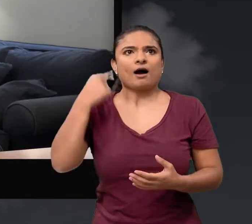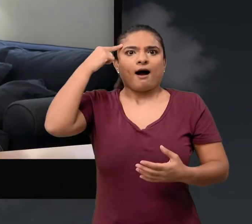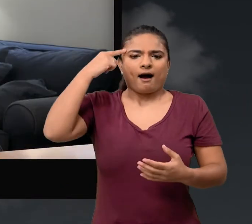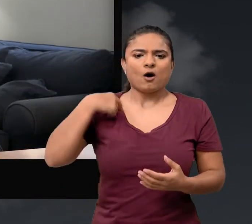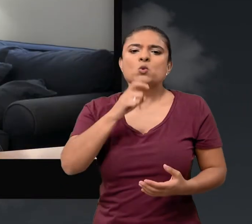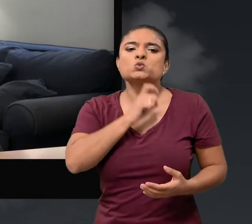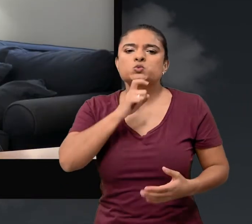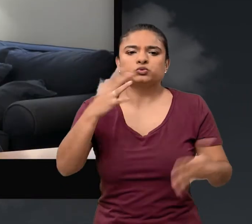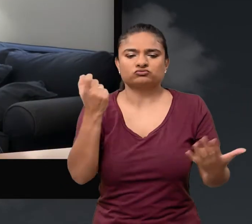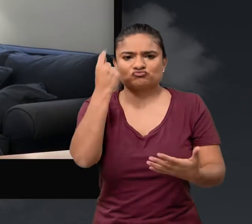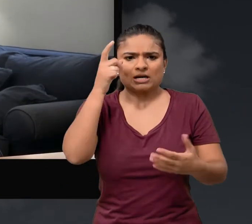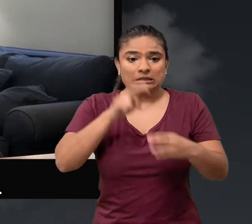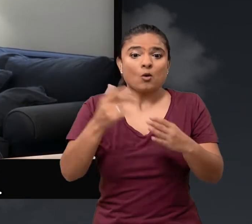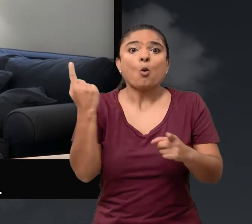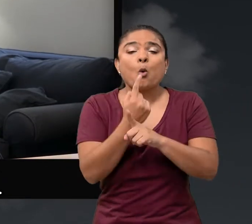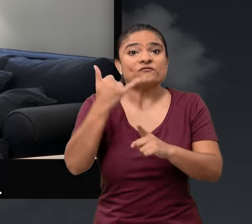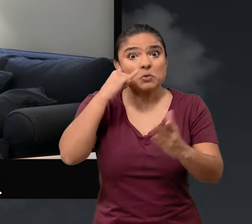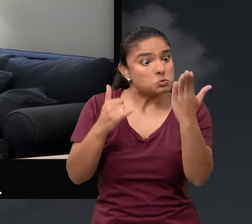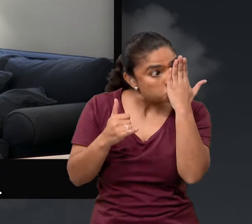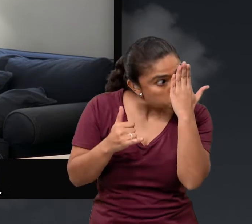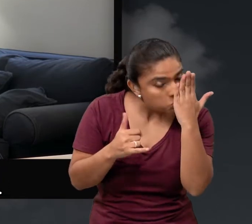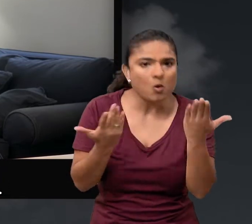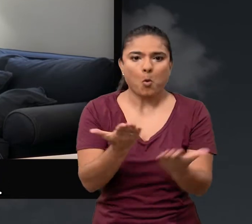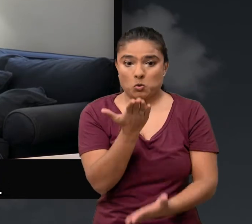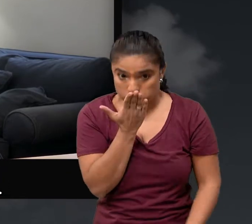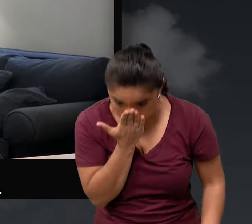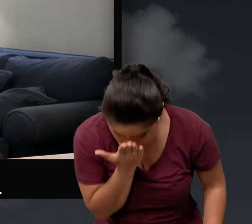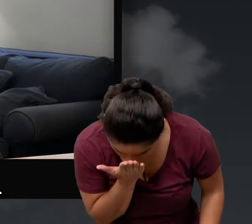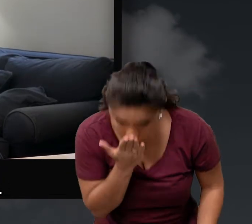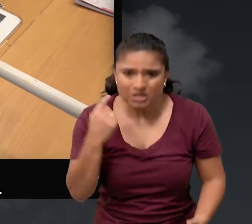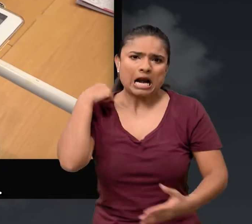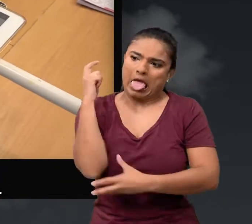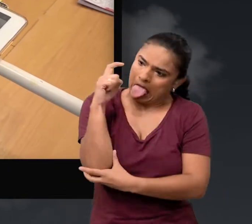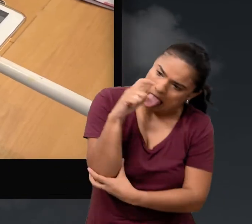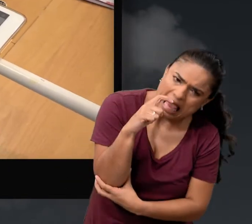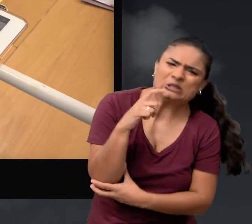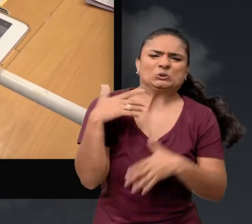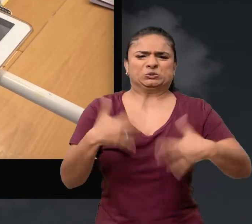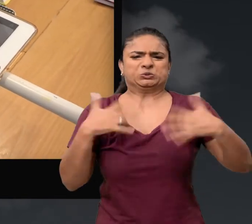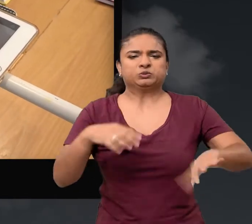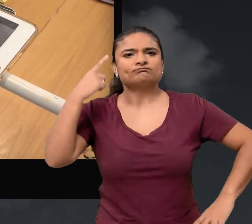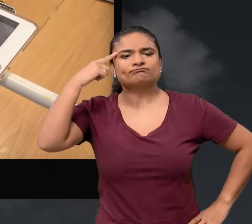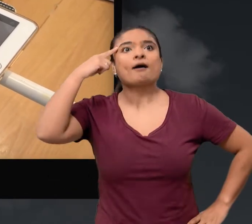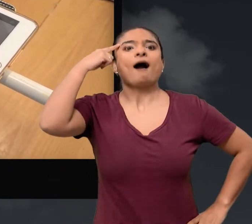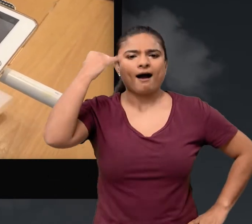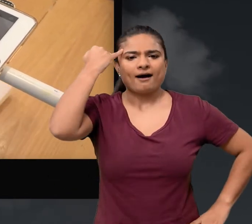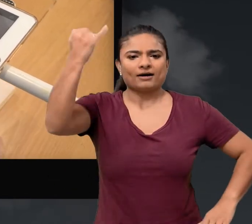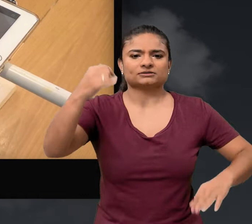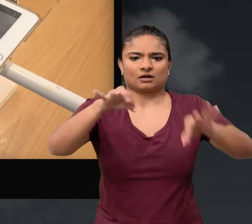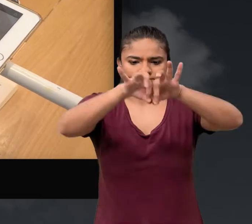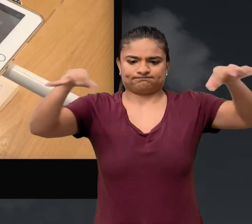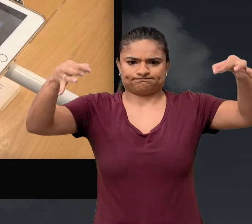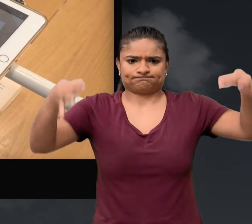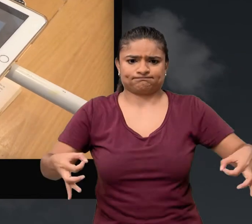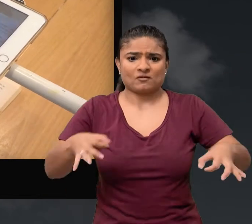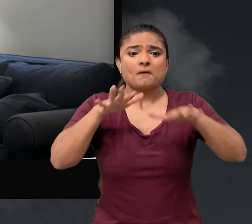I realized I need to use this hands-free. I need it closer to my face because I can't be bending over all the time. And so I decided to create a device stand for